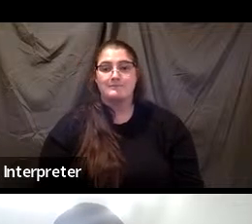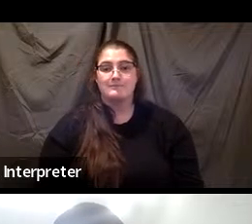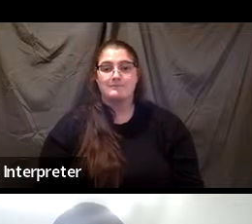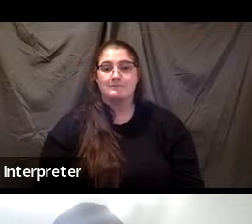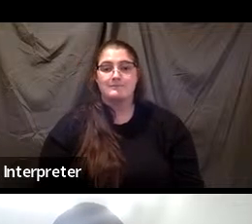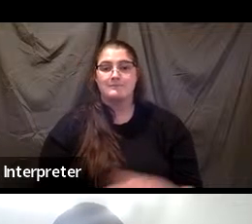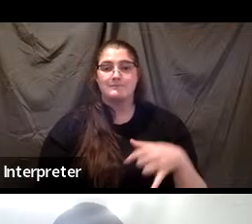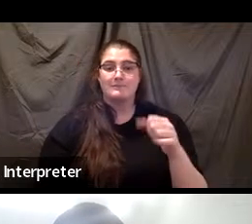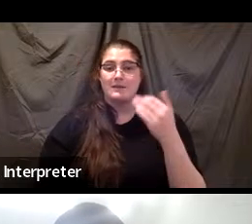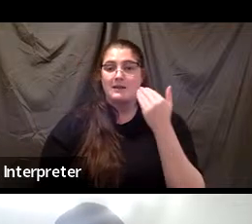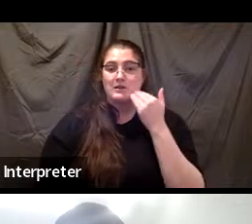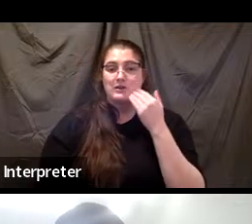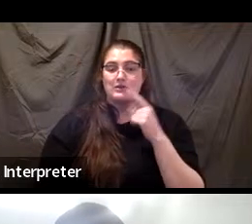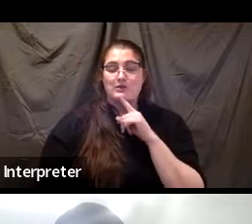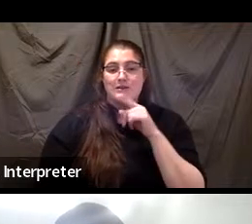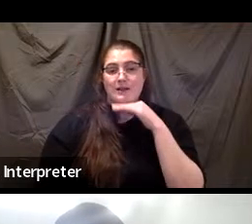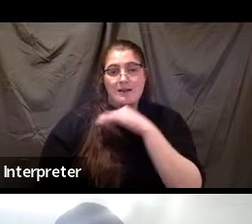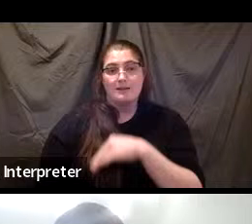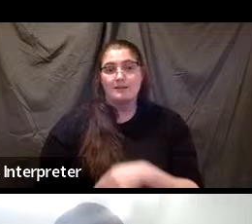really mature.